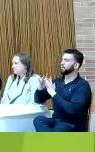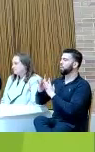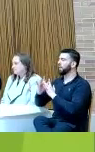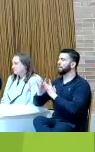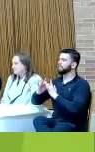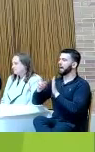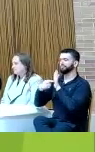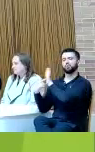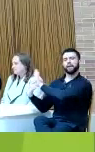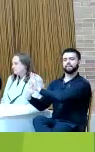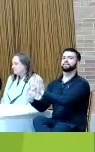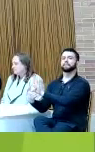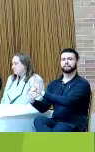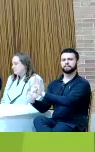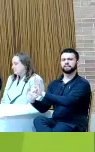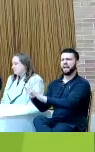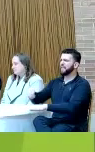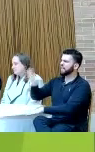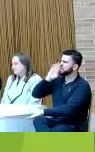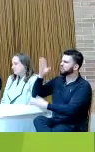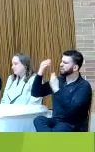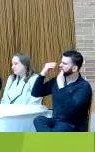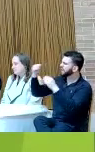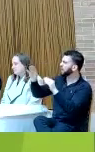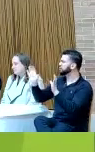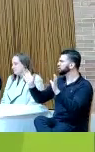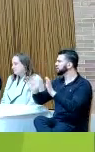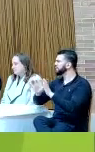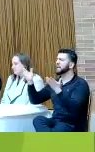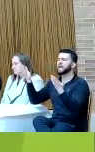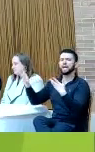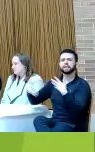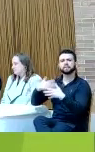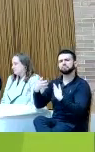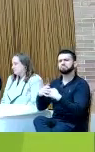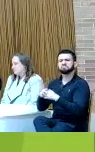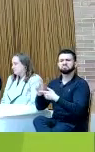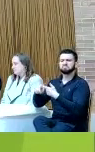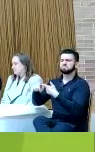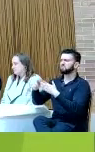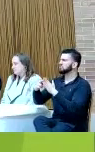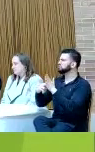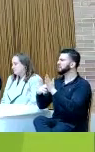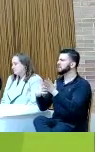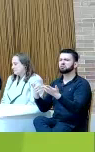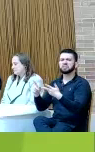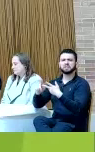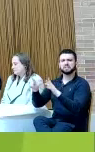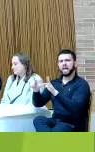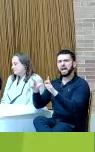presence um and they sell all sorts of certificates and um registrations and